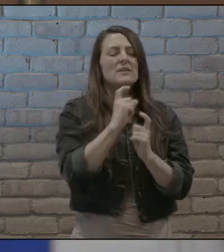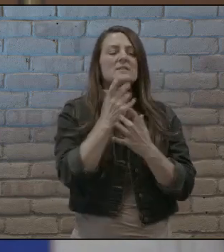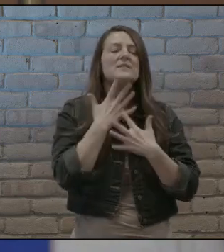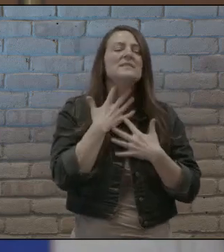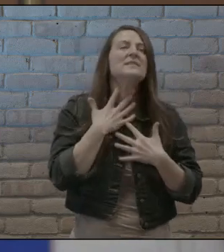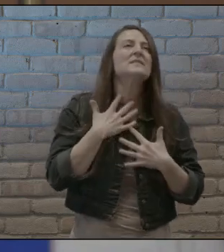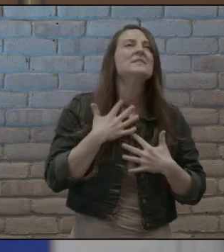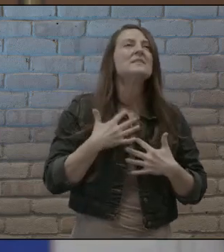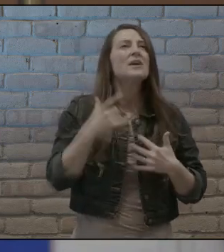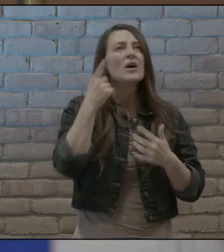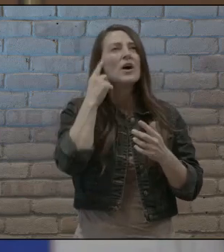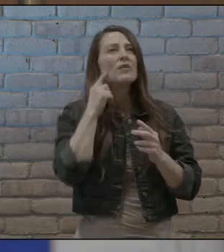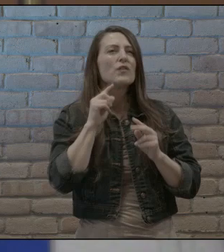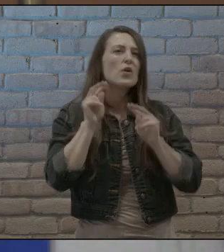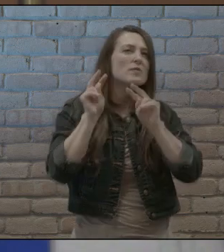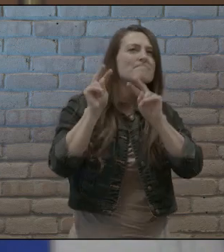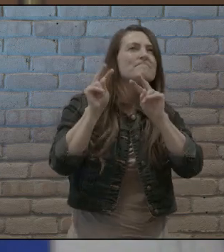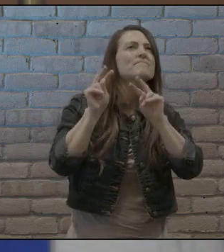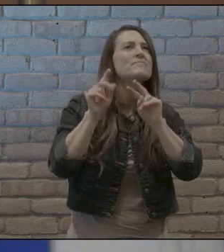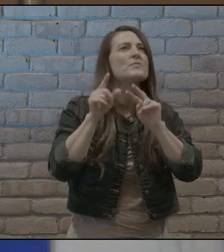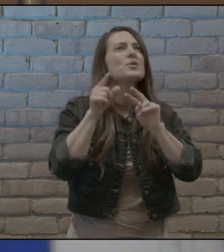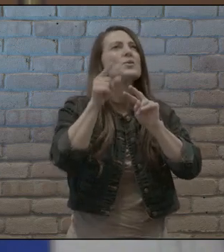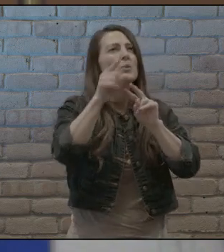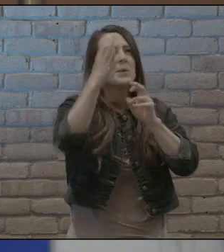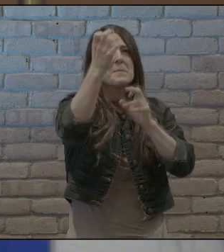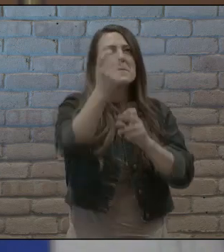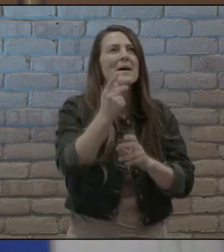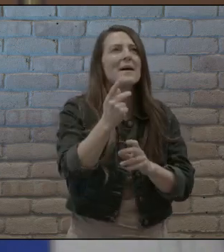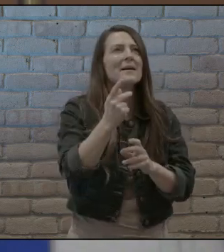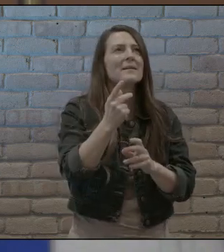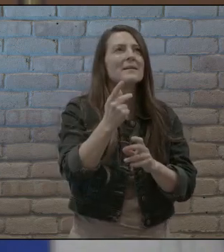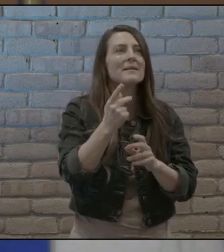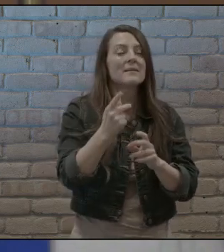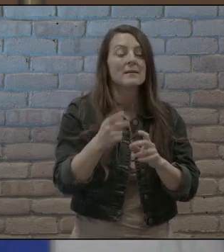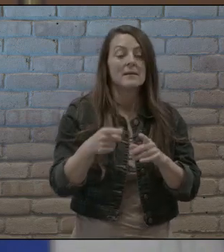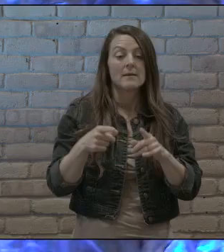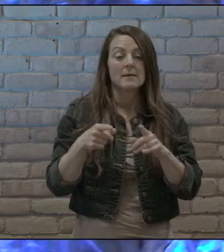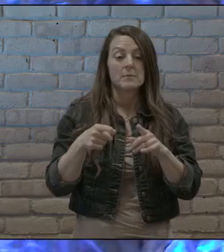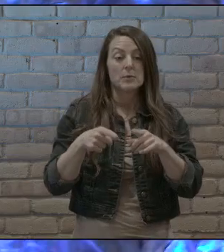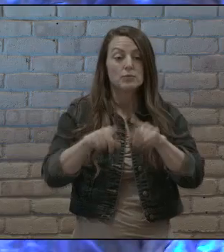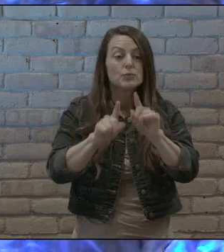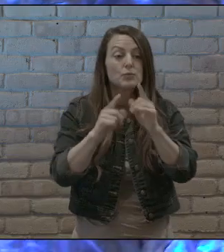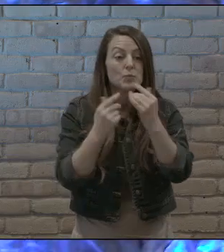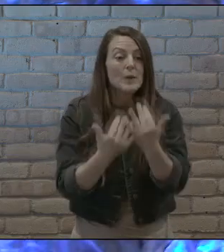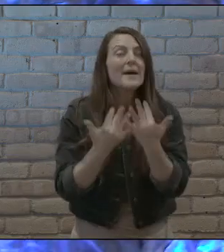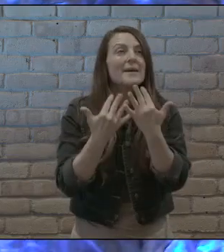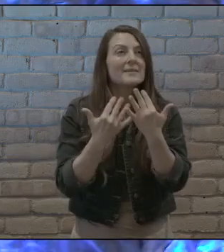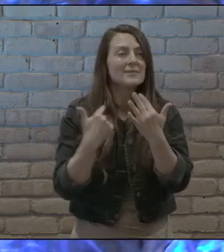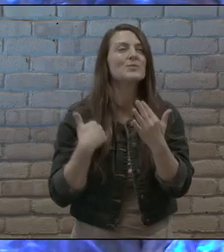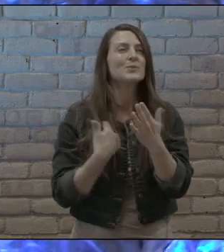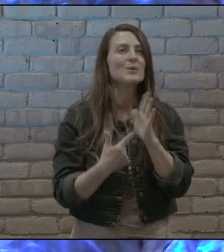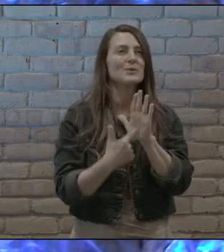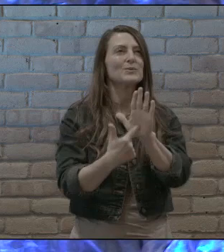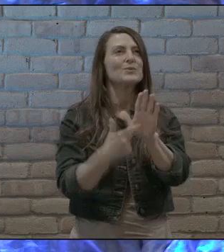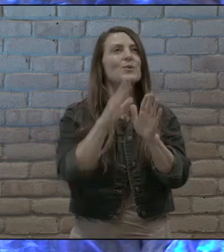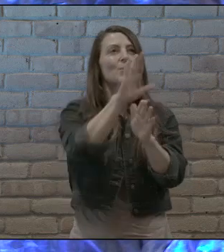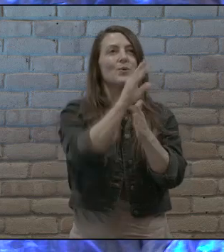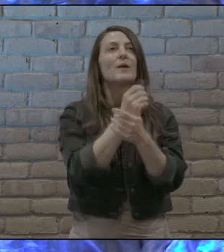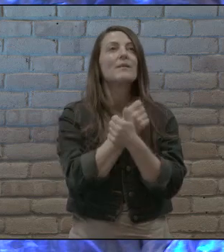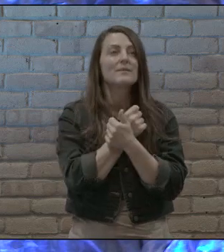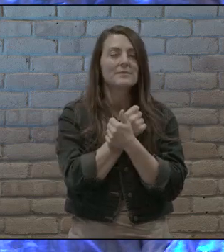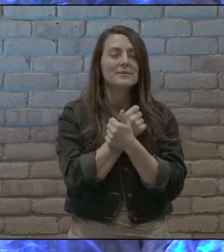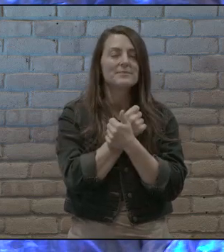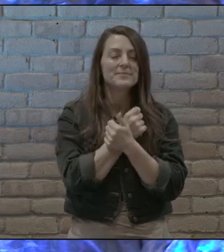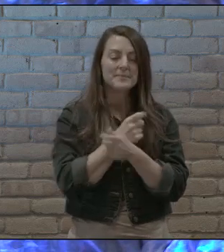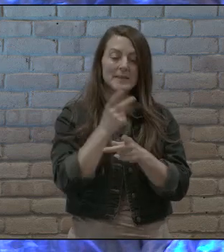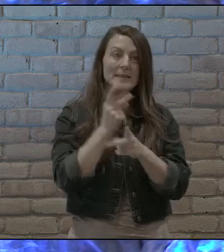well, and that as we wait, Lord God, we would display your love.